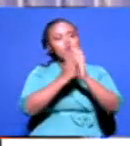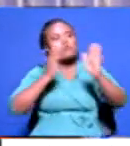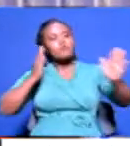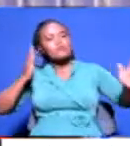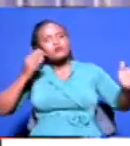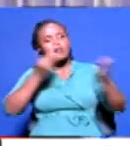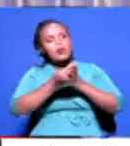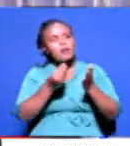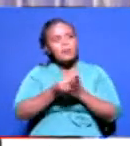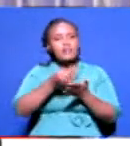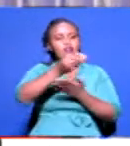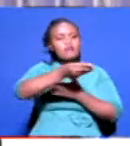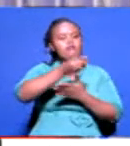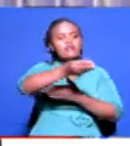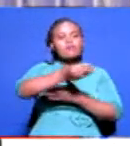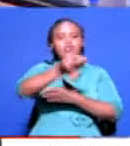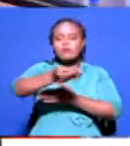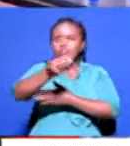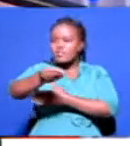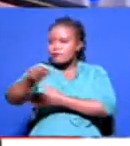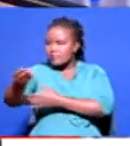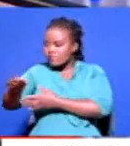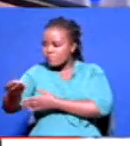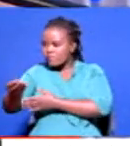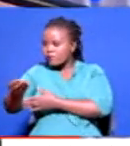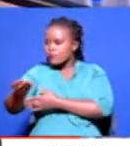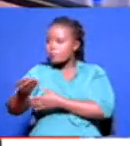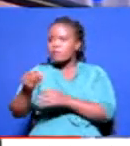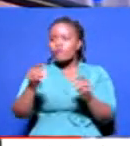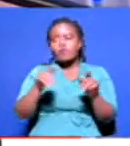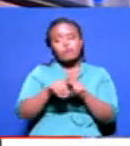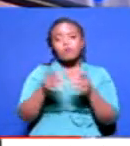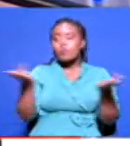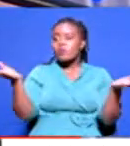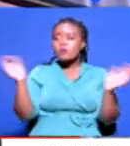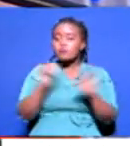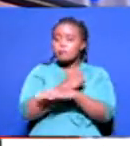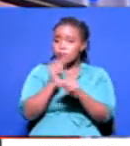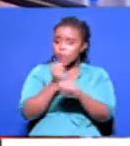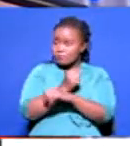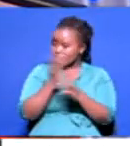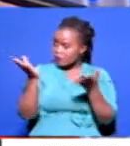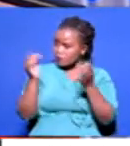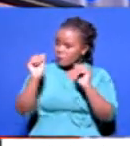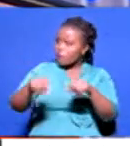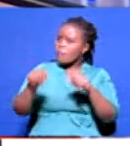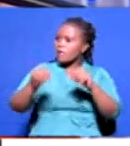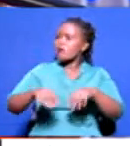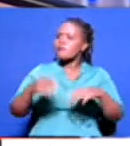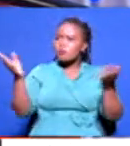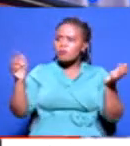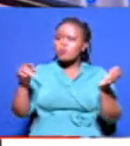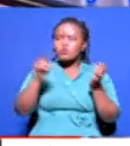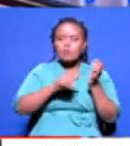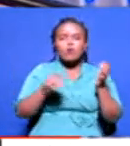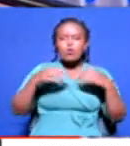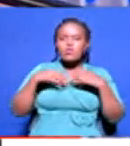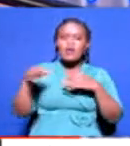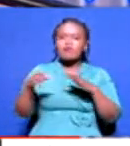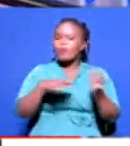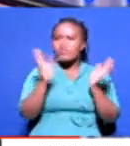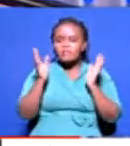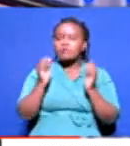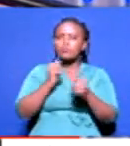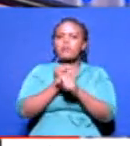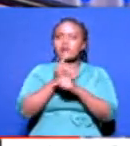to attend meetings or to do certain things. Is it possible we find a way of being able to sanitize most of this information that is